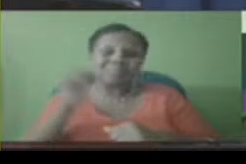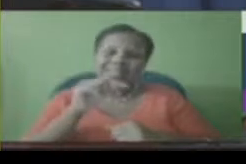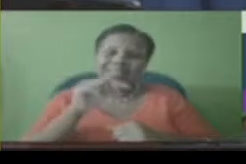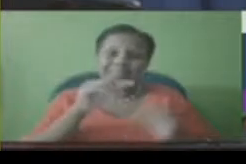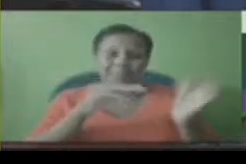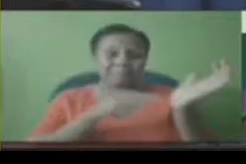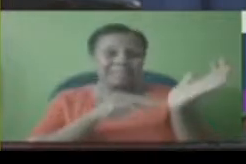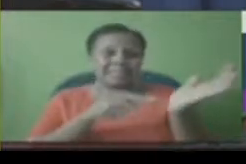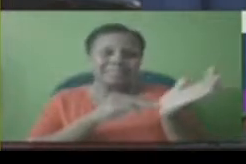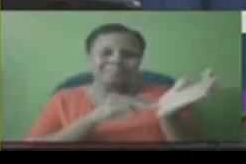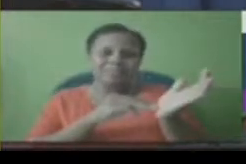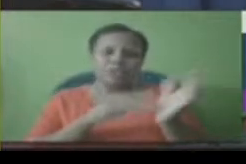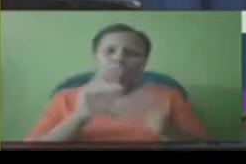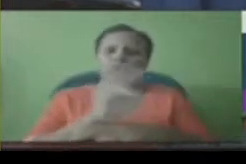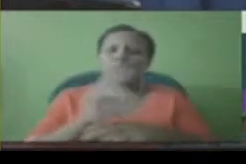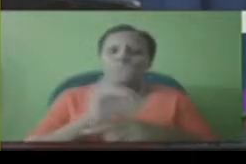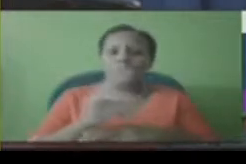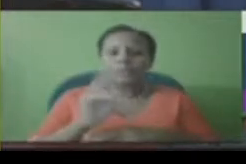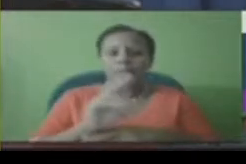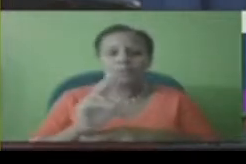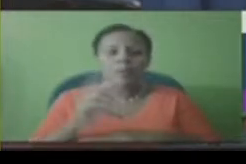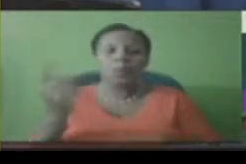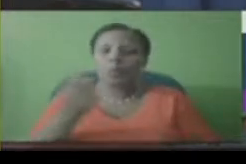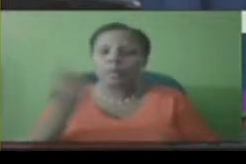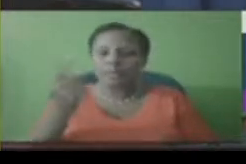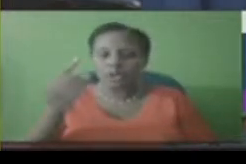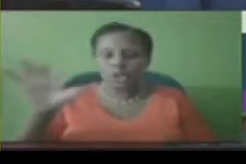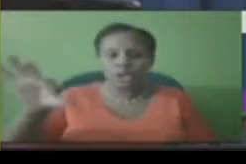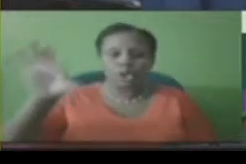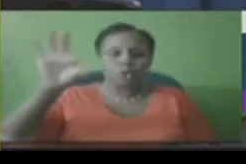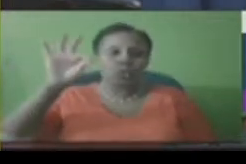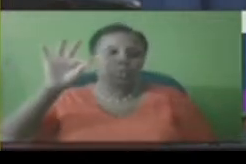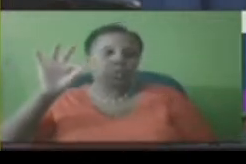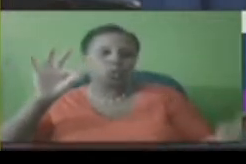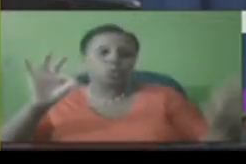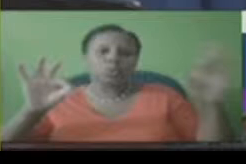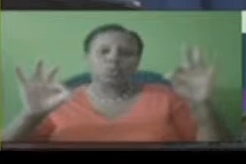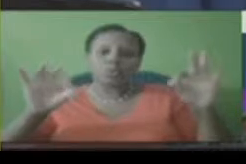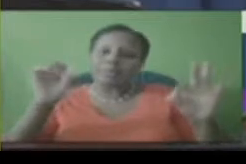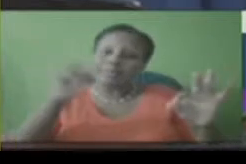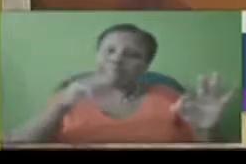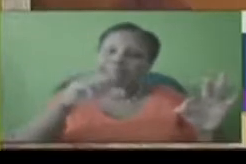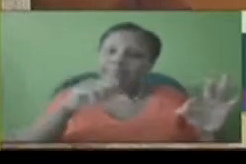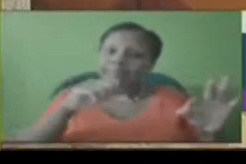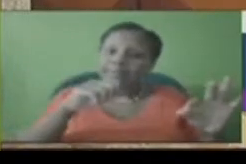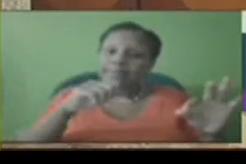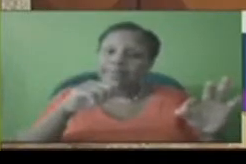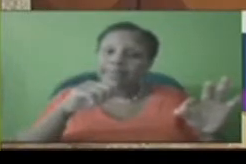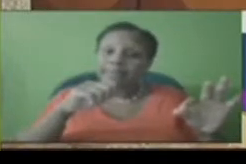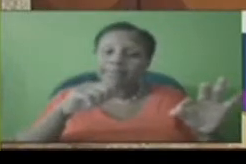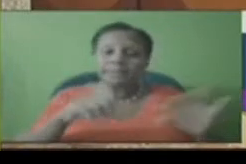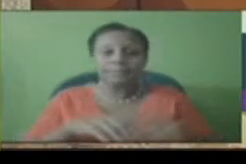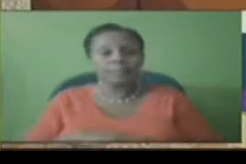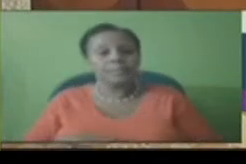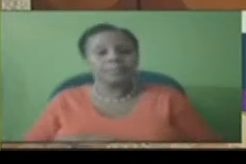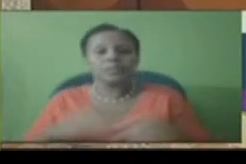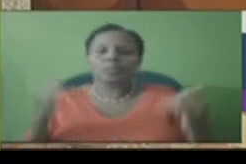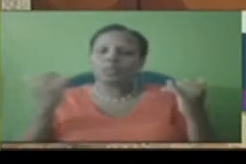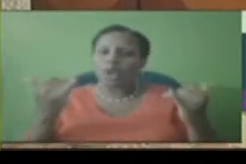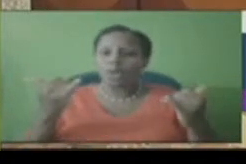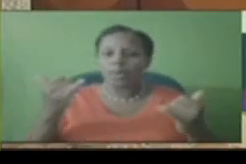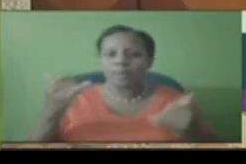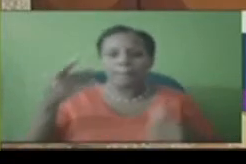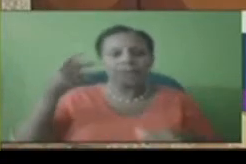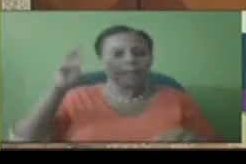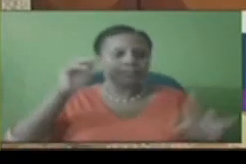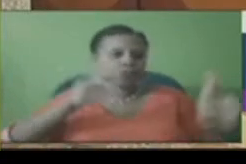yes. But before you get too interested in that drug is not a pass. It is only for patients. Yeah. So that drug